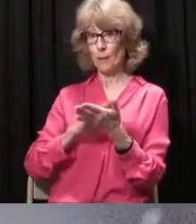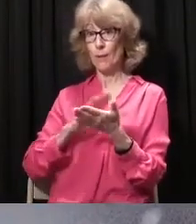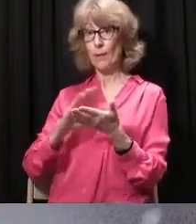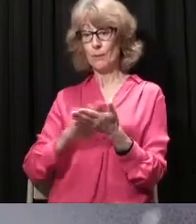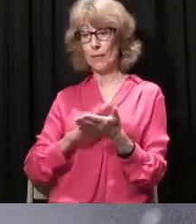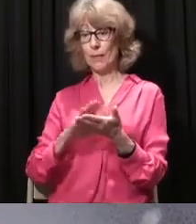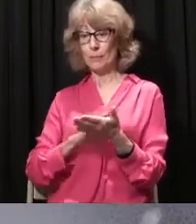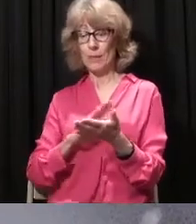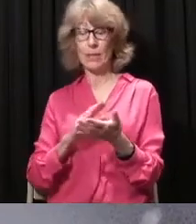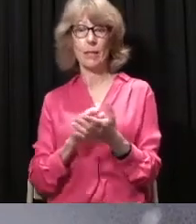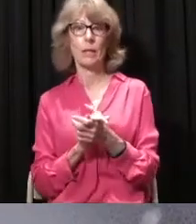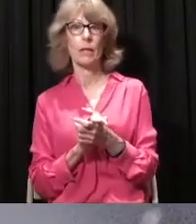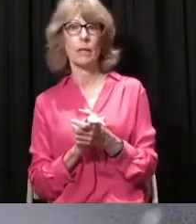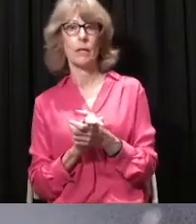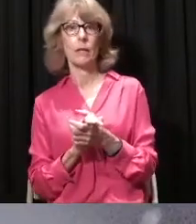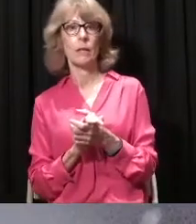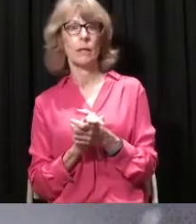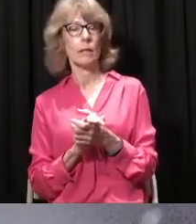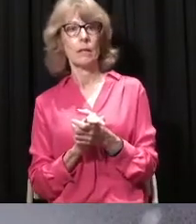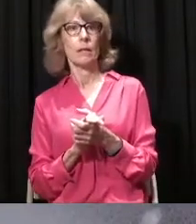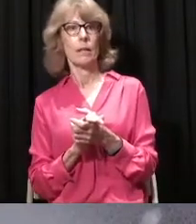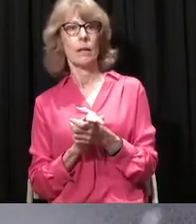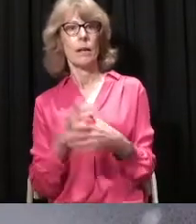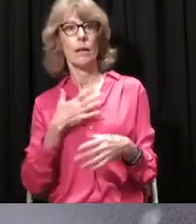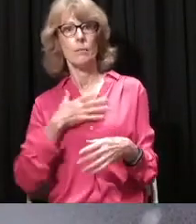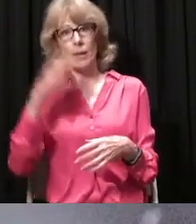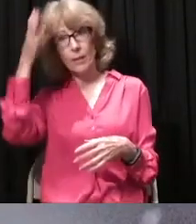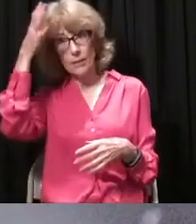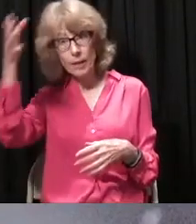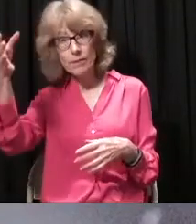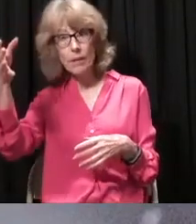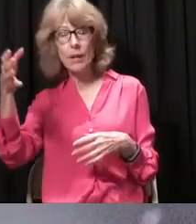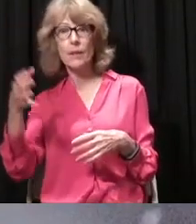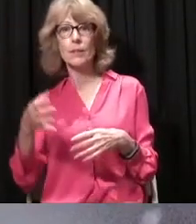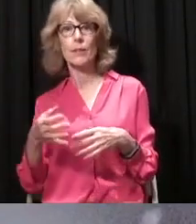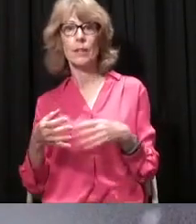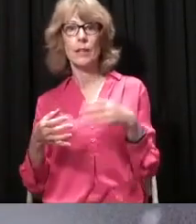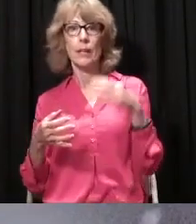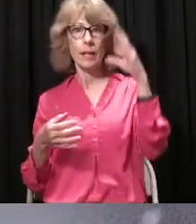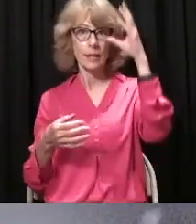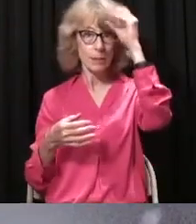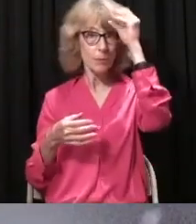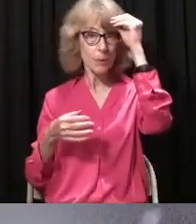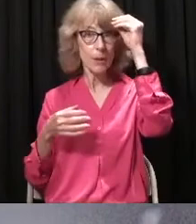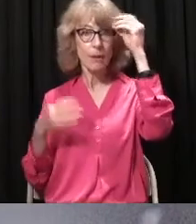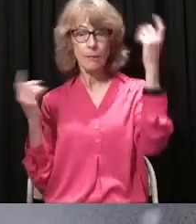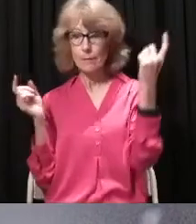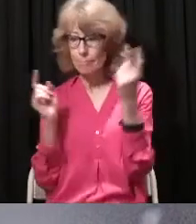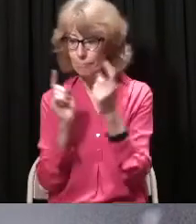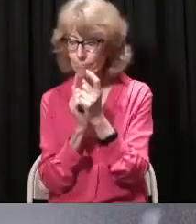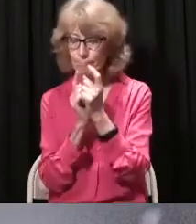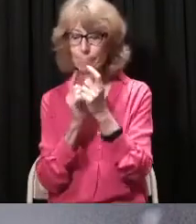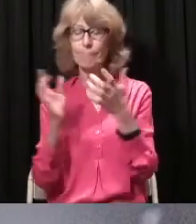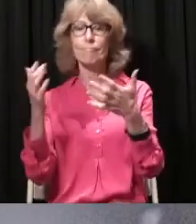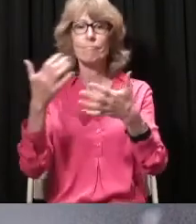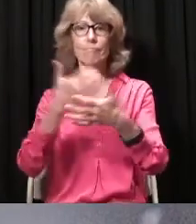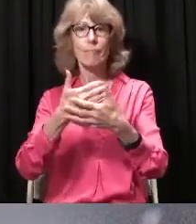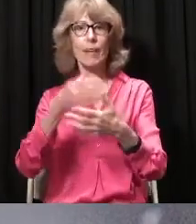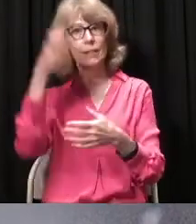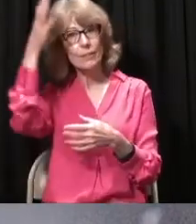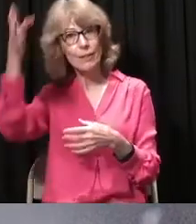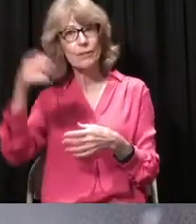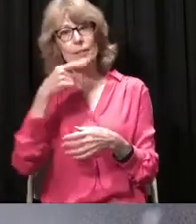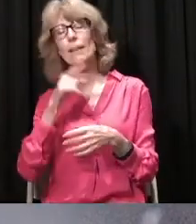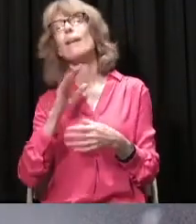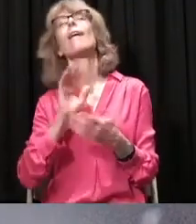And so you've got these two old men, and they've both got just tears pooling in their eyes. And my grandpa immediately says, oh, I forgave you a long